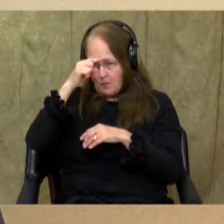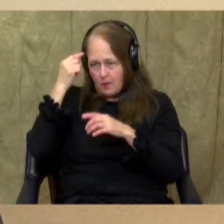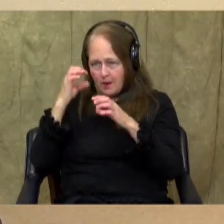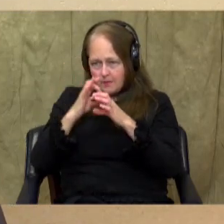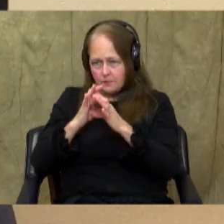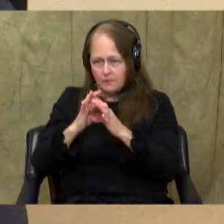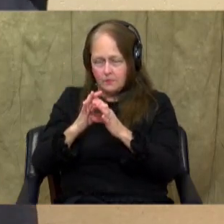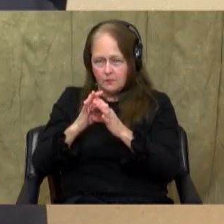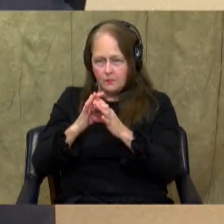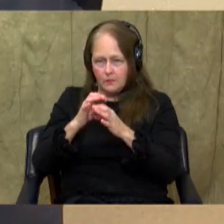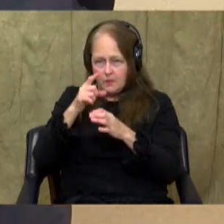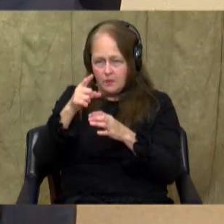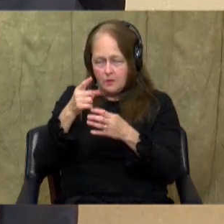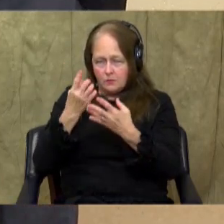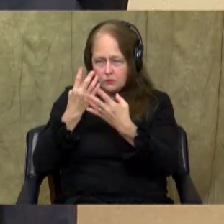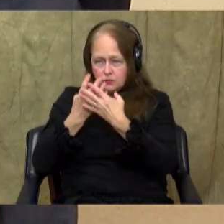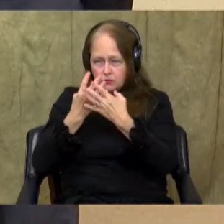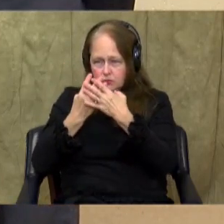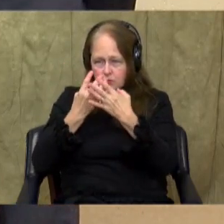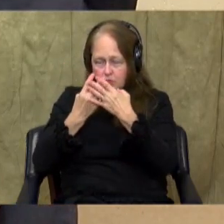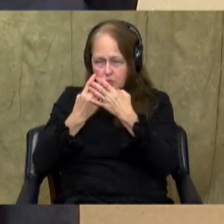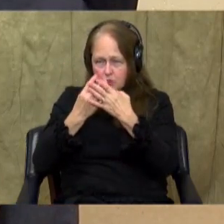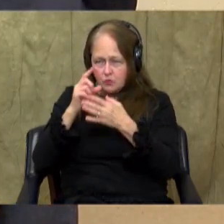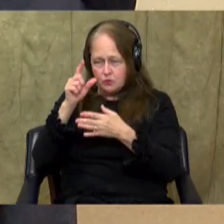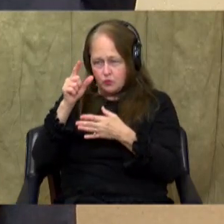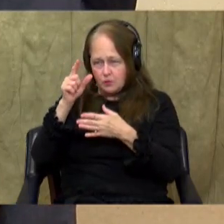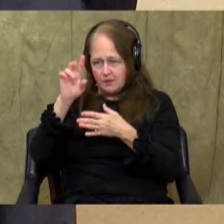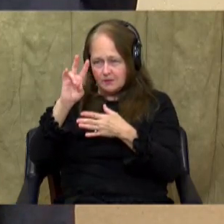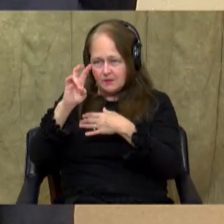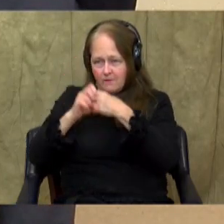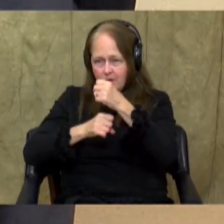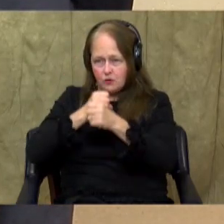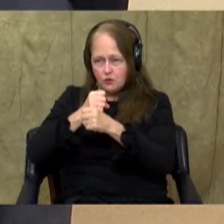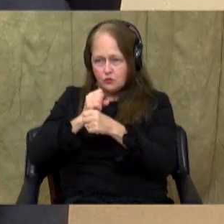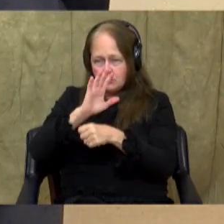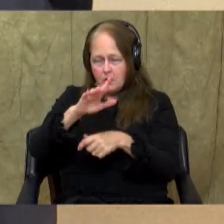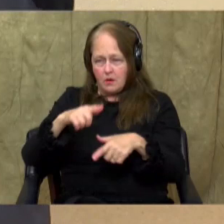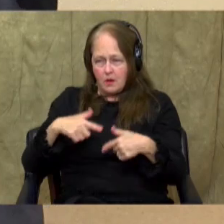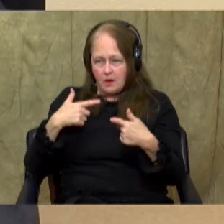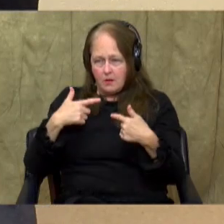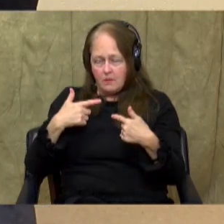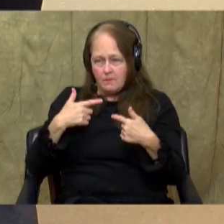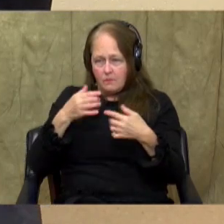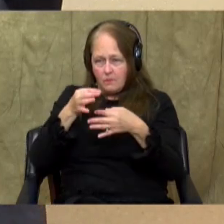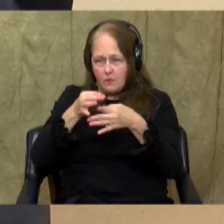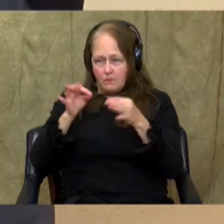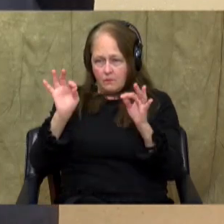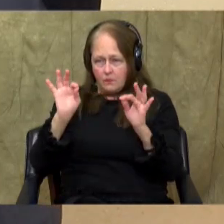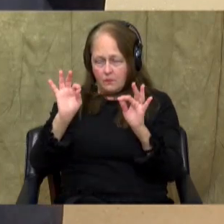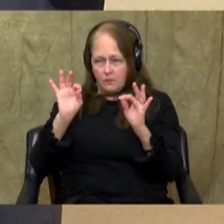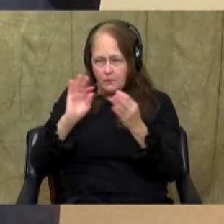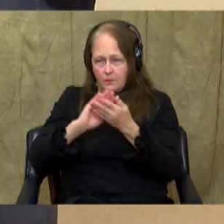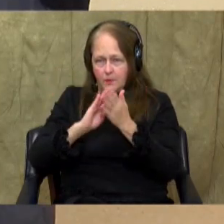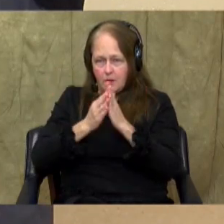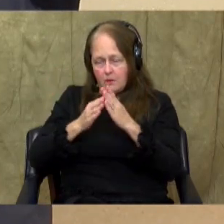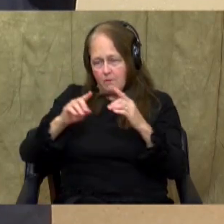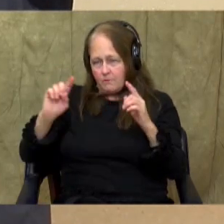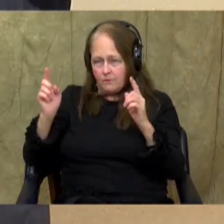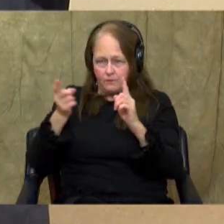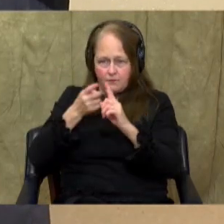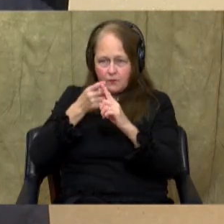was imprisoned in South Africa for 27 years of his life, but was released and became its